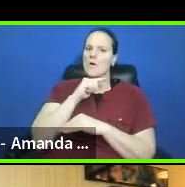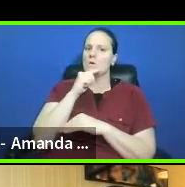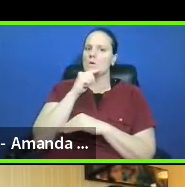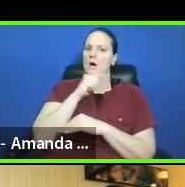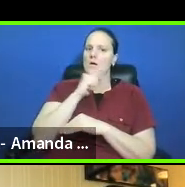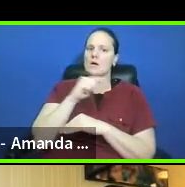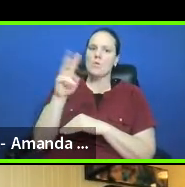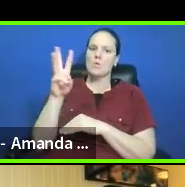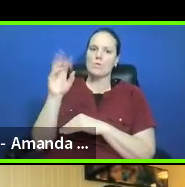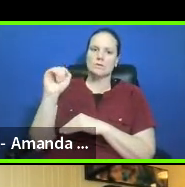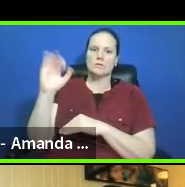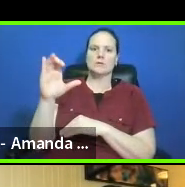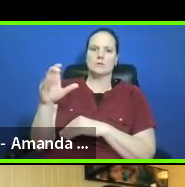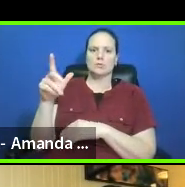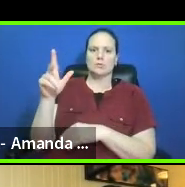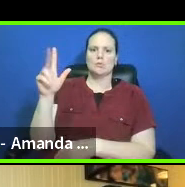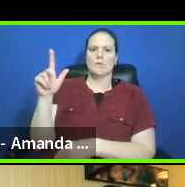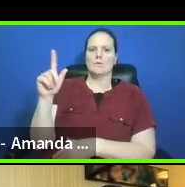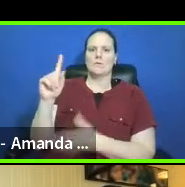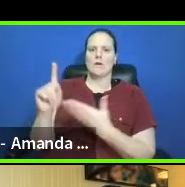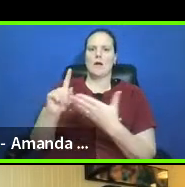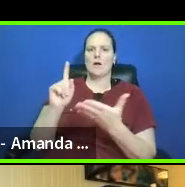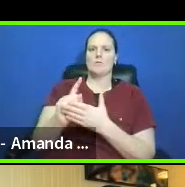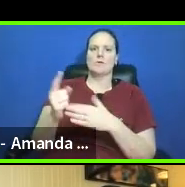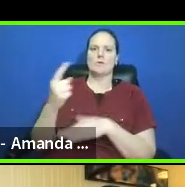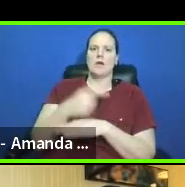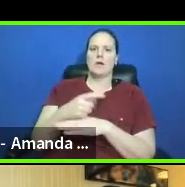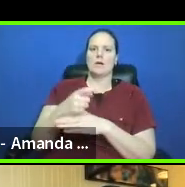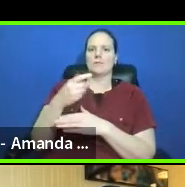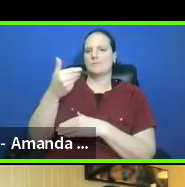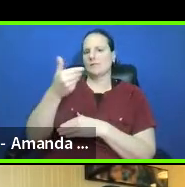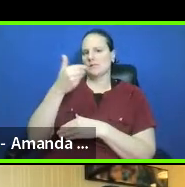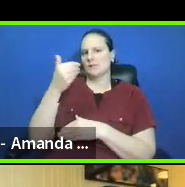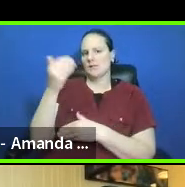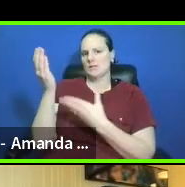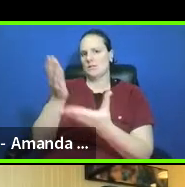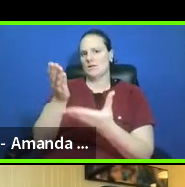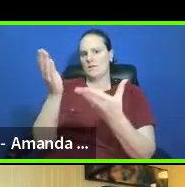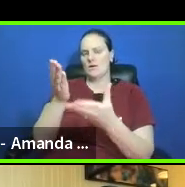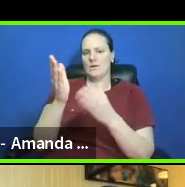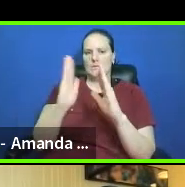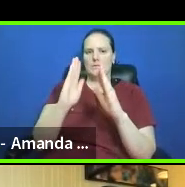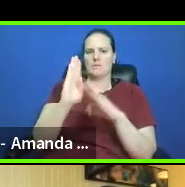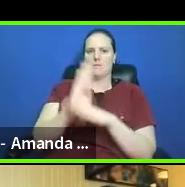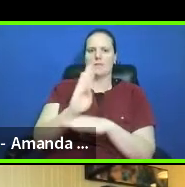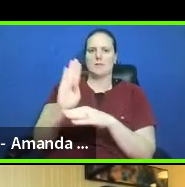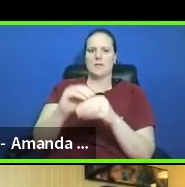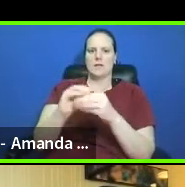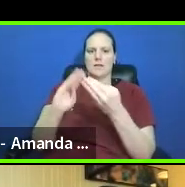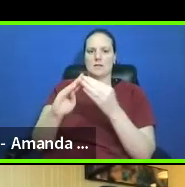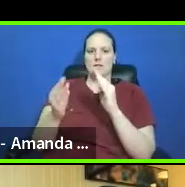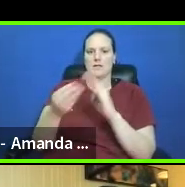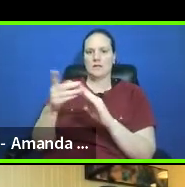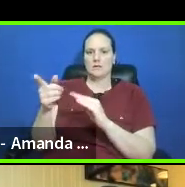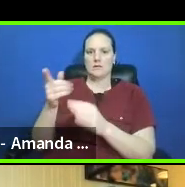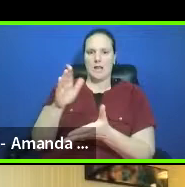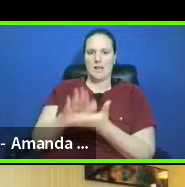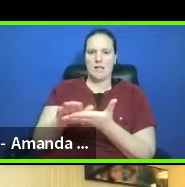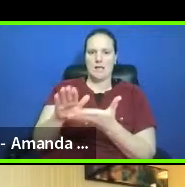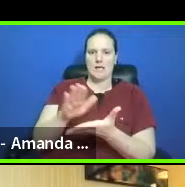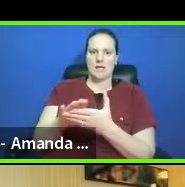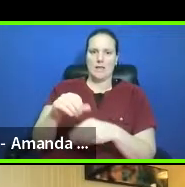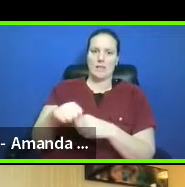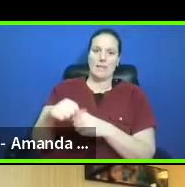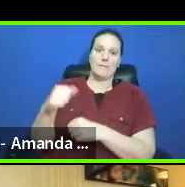only 23-hour a day pizza delivery business in the city. And it was cleaning in the